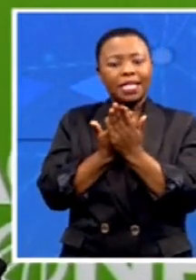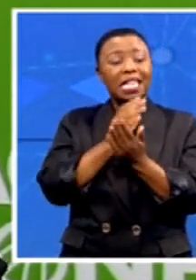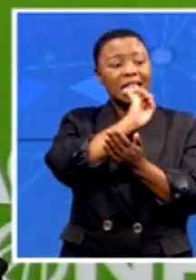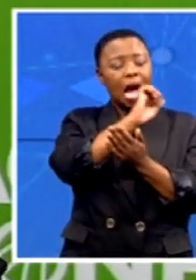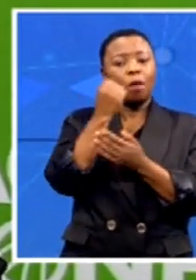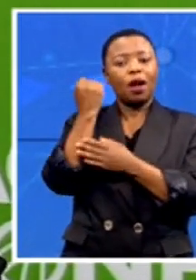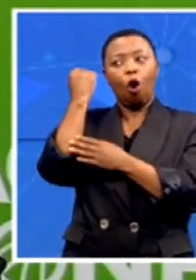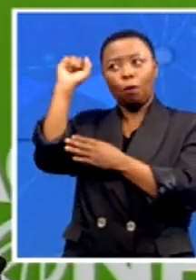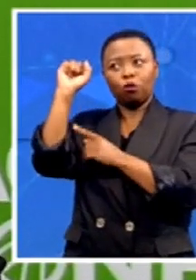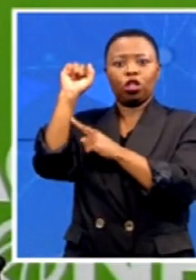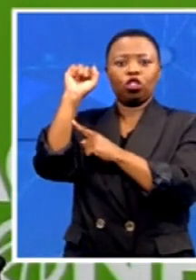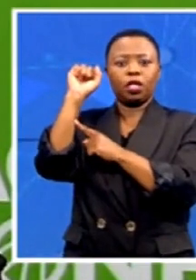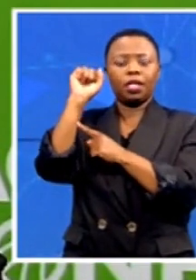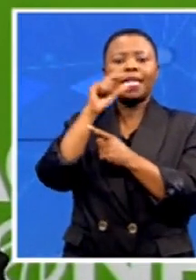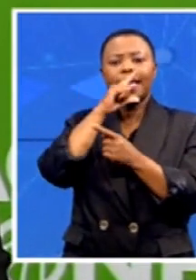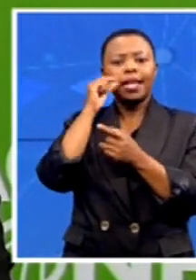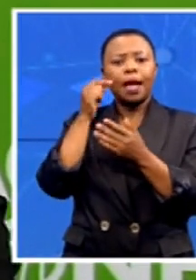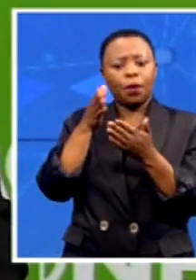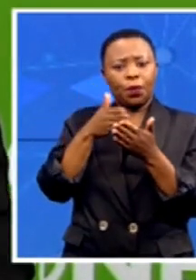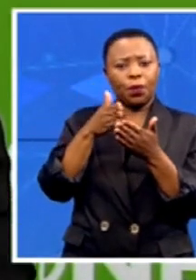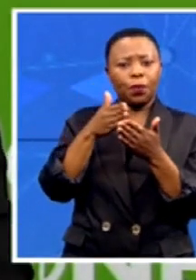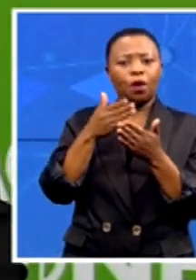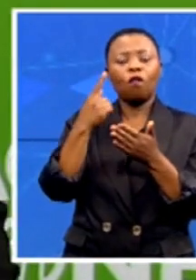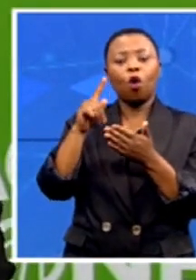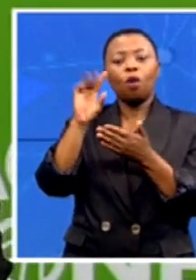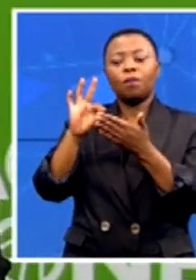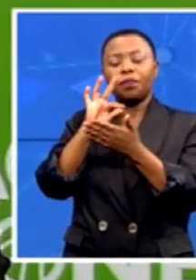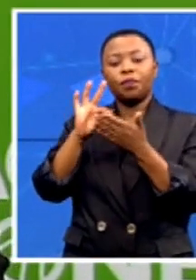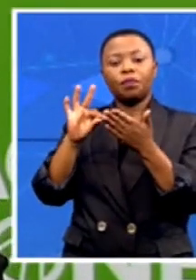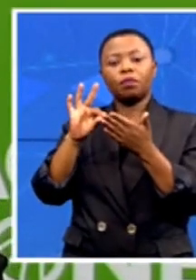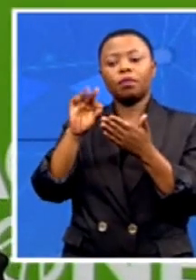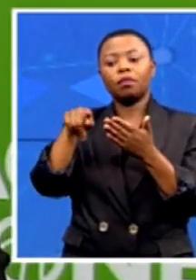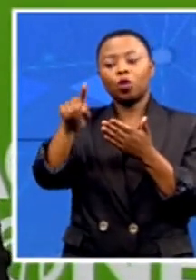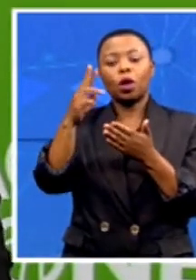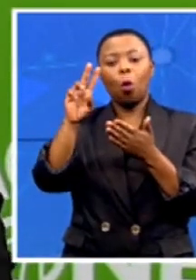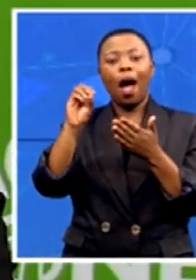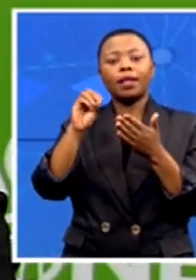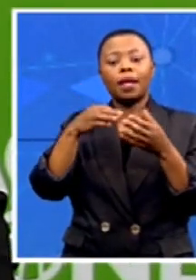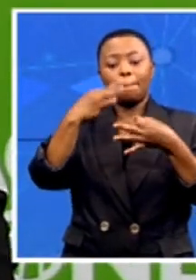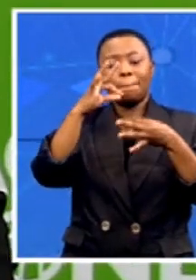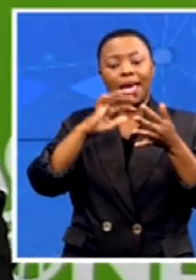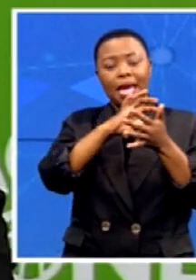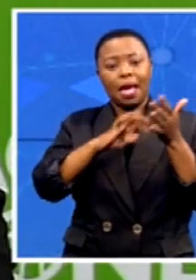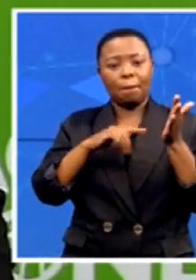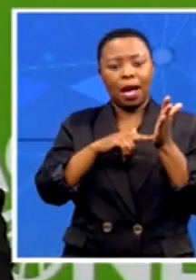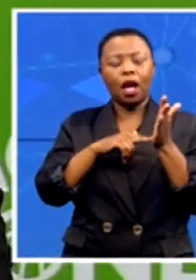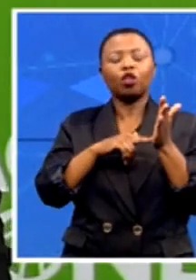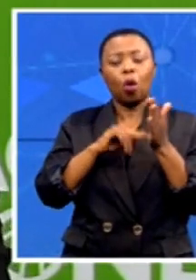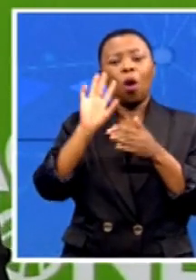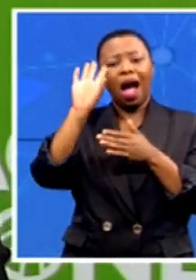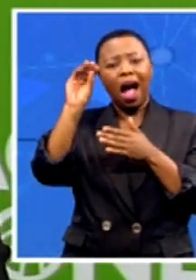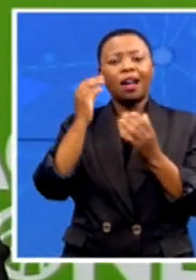2021 municipal elections ballot paper. And secondly, we're asking the court to set aside that decision by